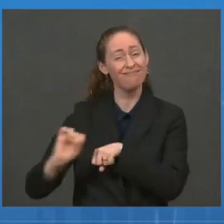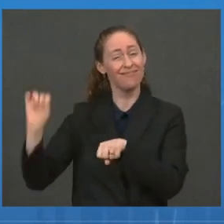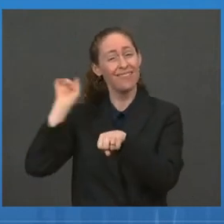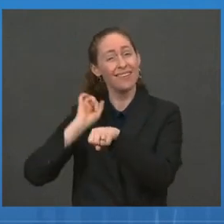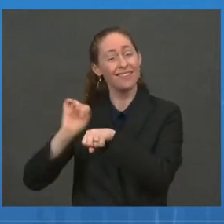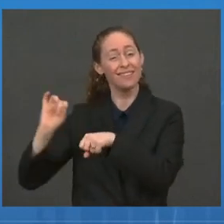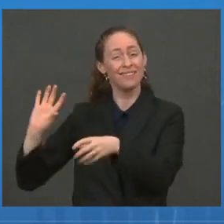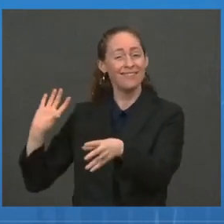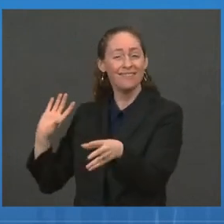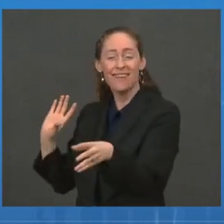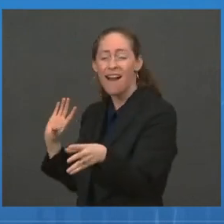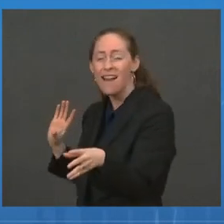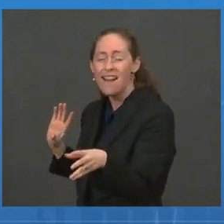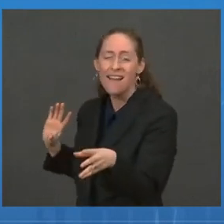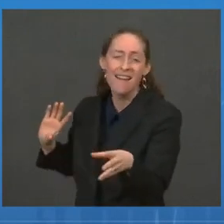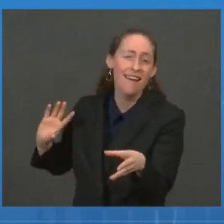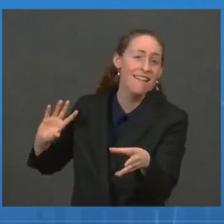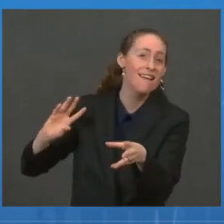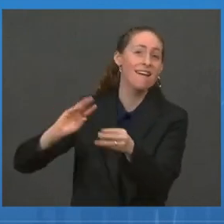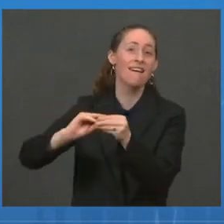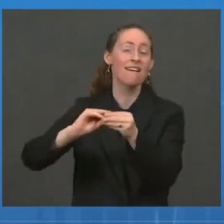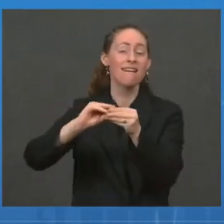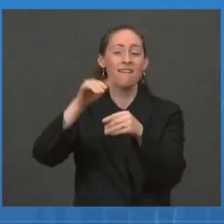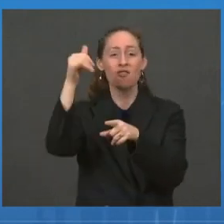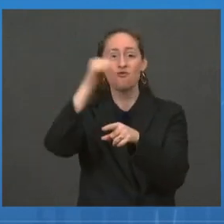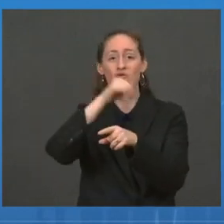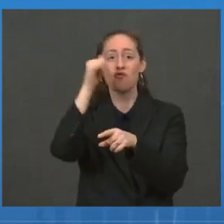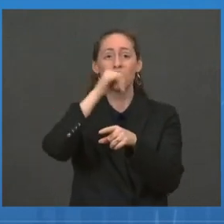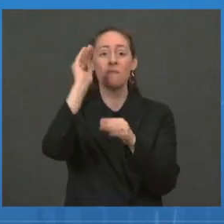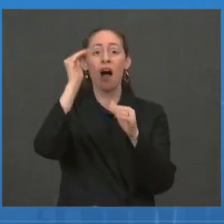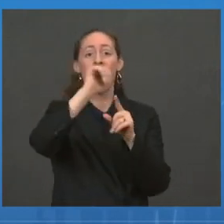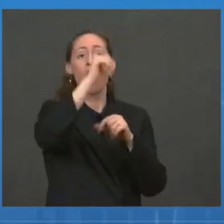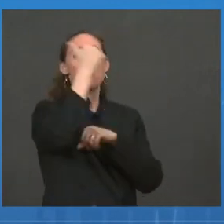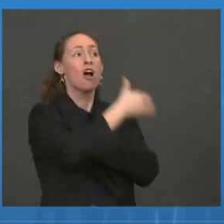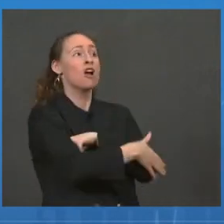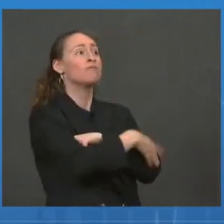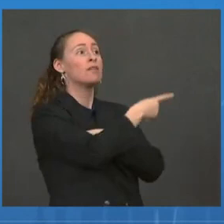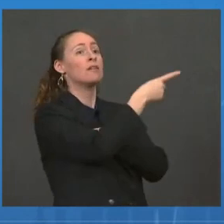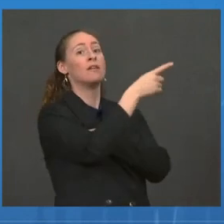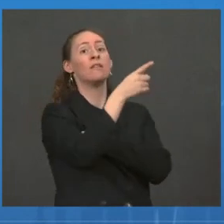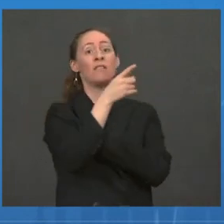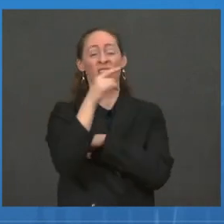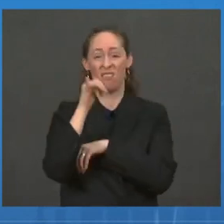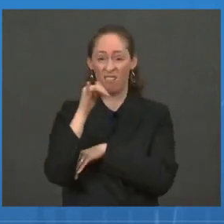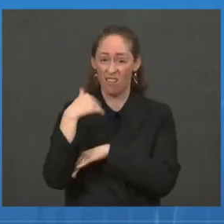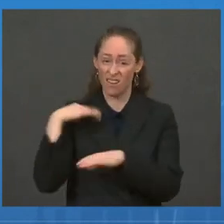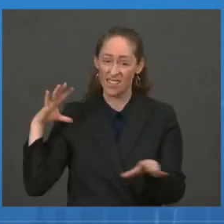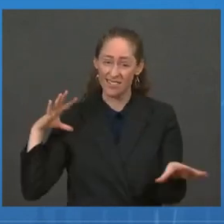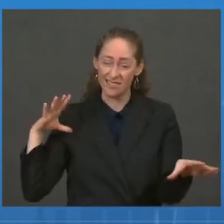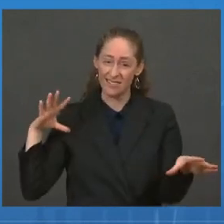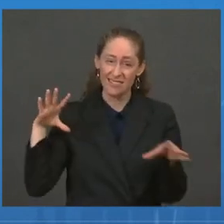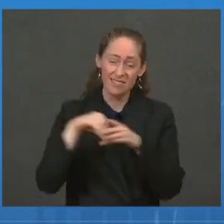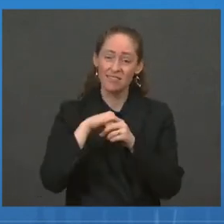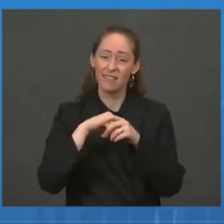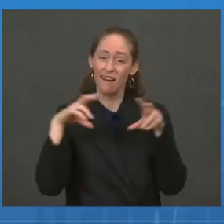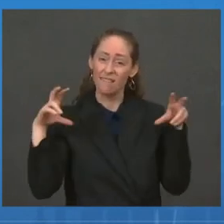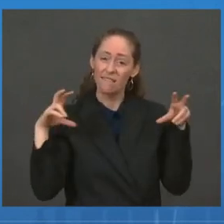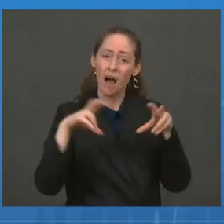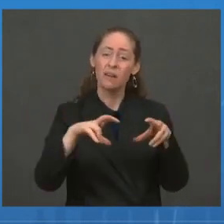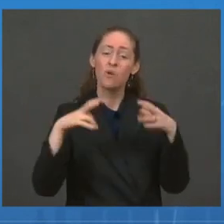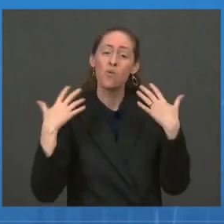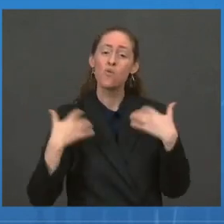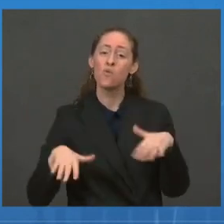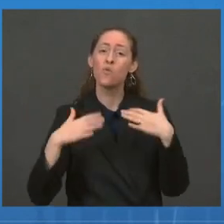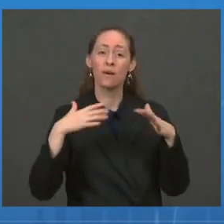promised our giving 1.1 plus billion doses 275 million of which have already been given to